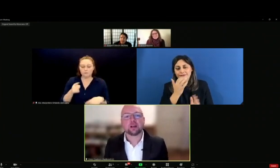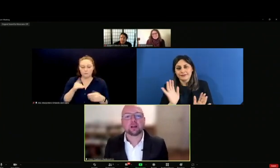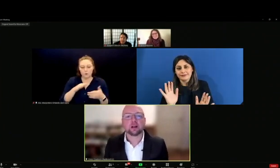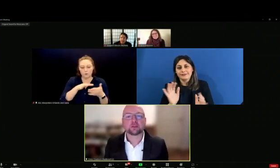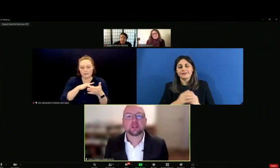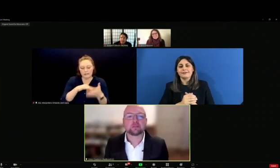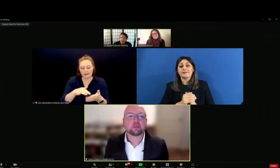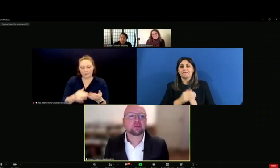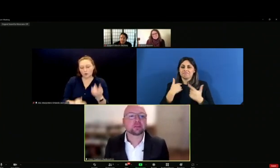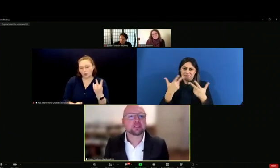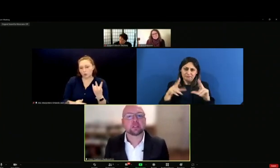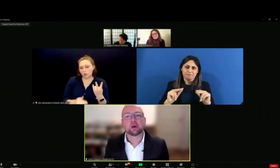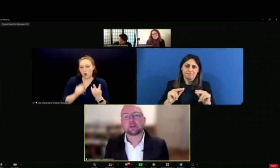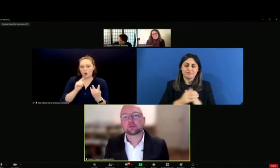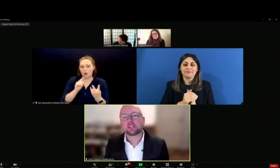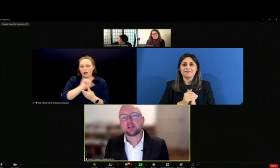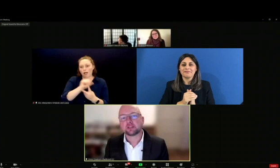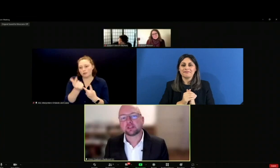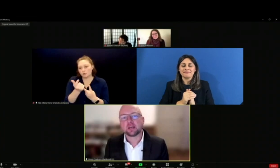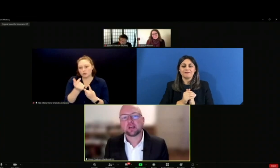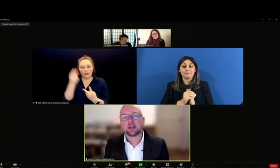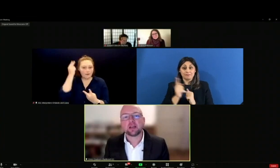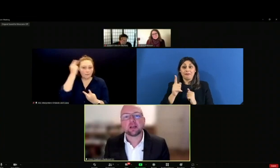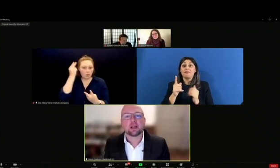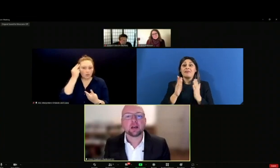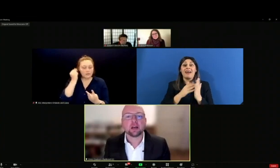two alternative hypotheses, and the one that receives